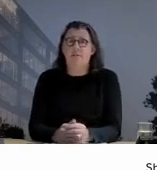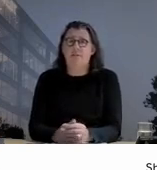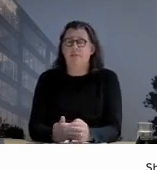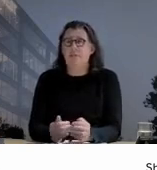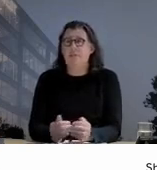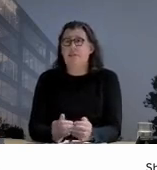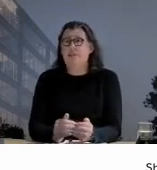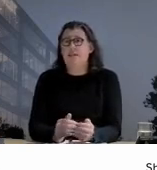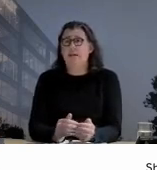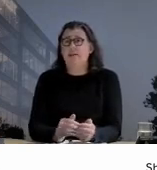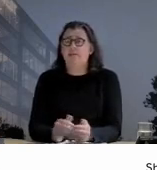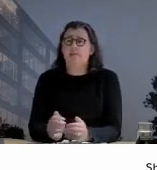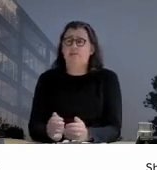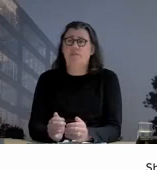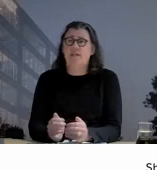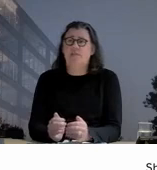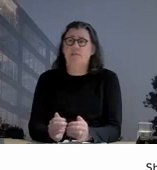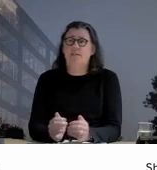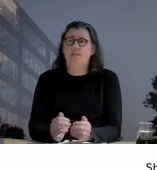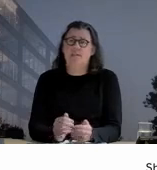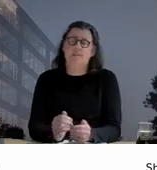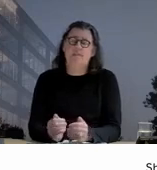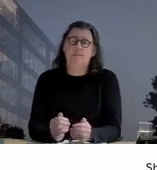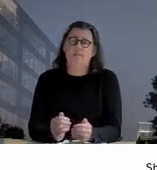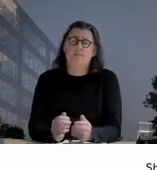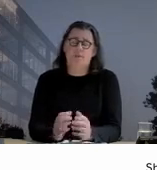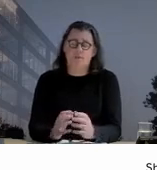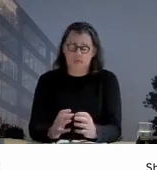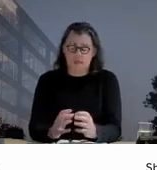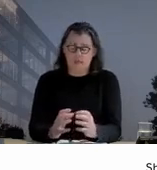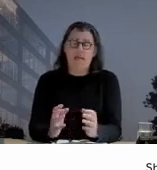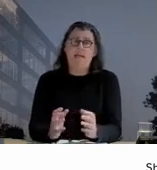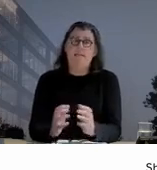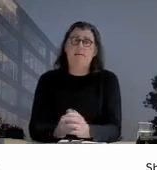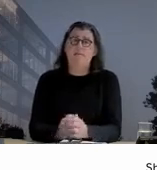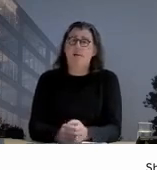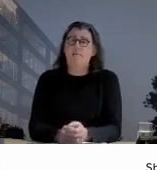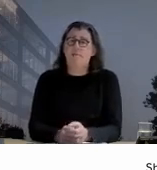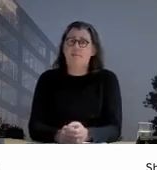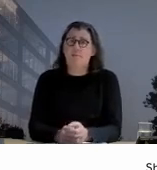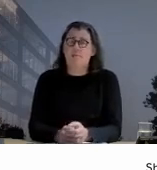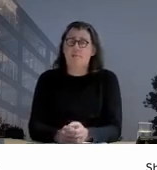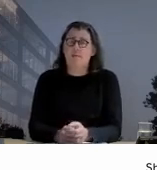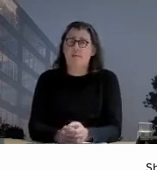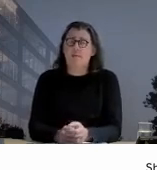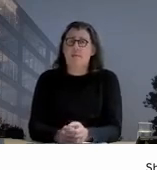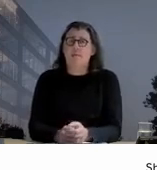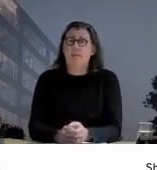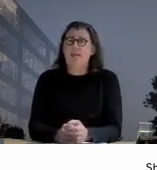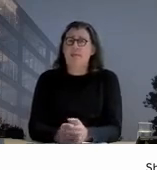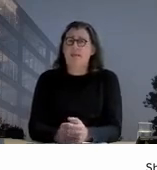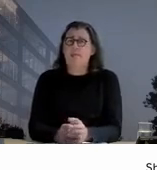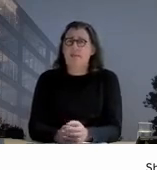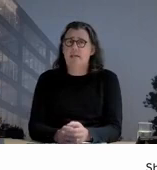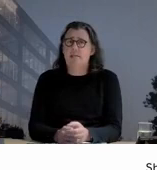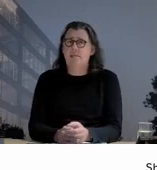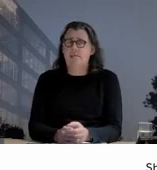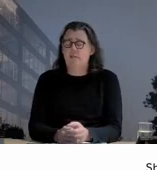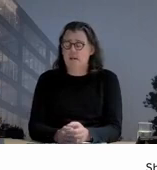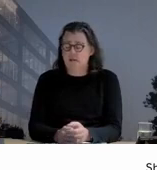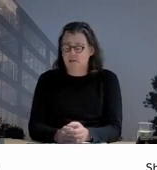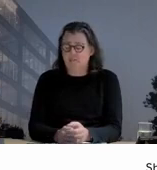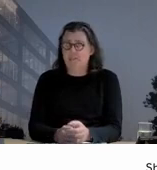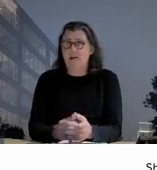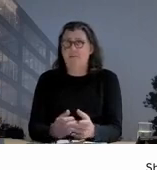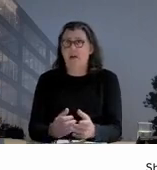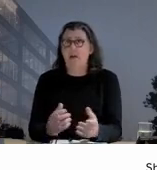future generations. Now, given the trajectory and given some of those planetary boundaries we talked about, the next 8 to 10 years